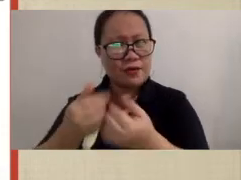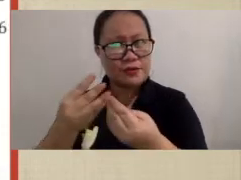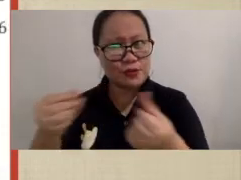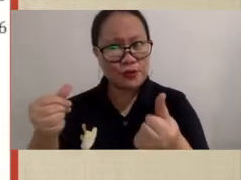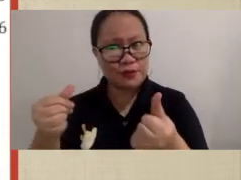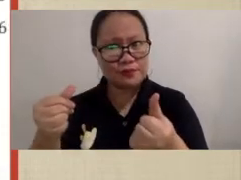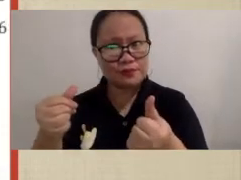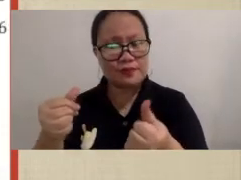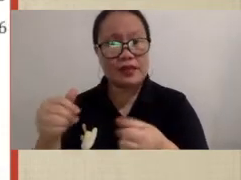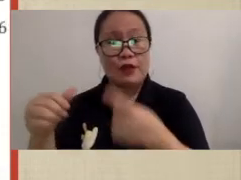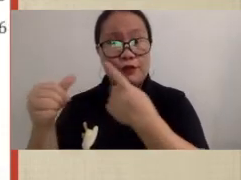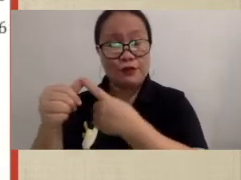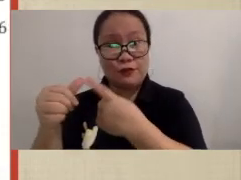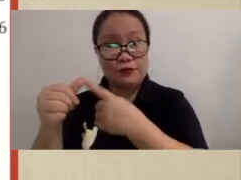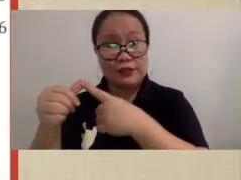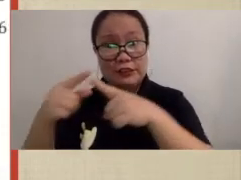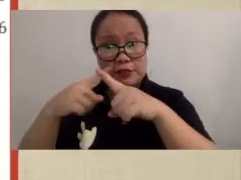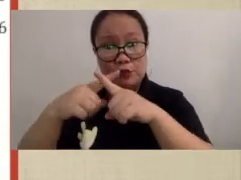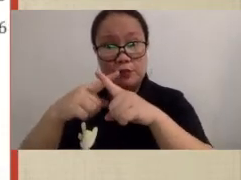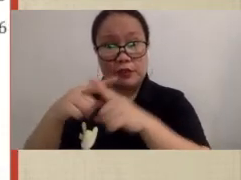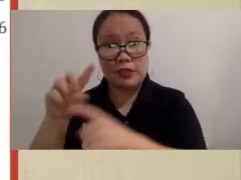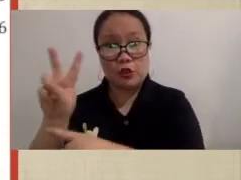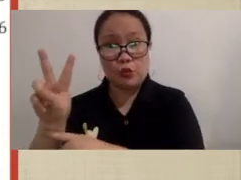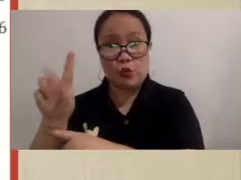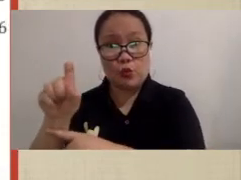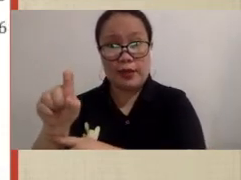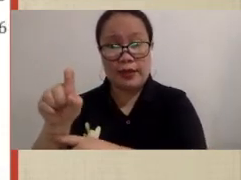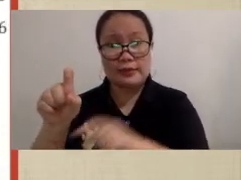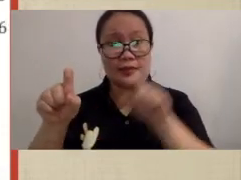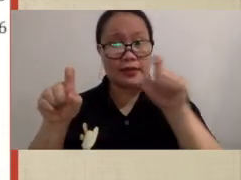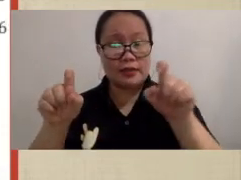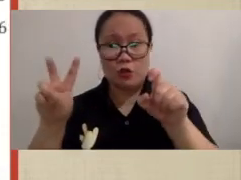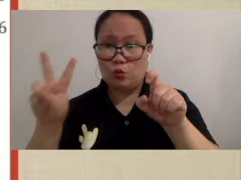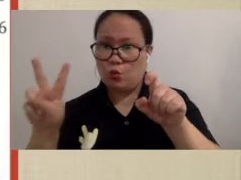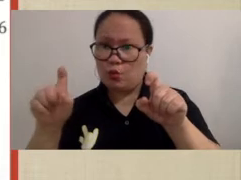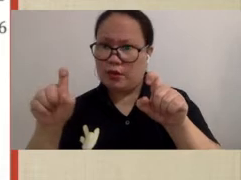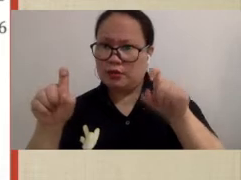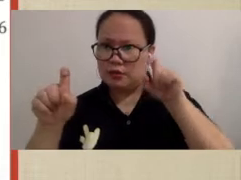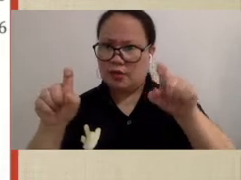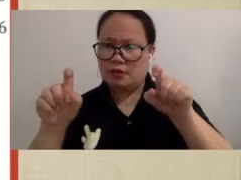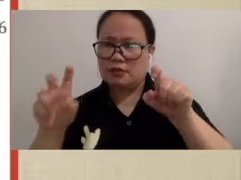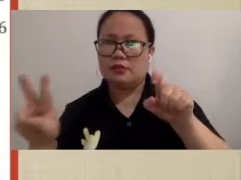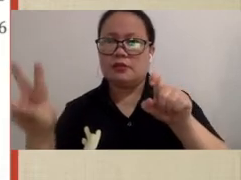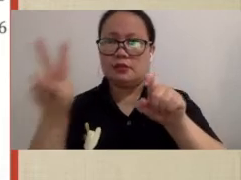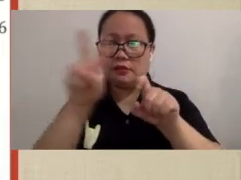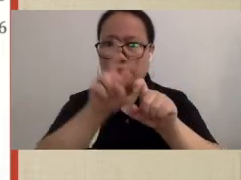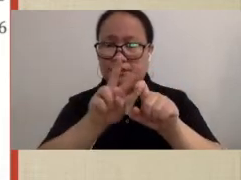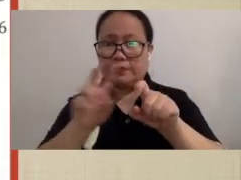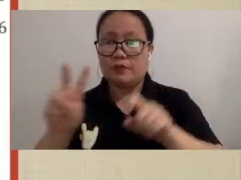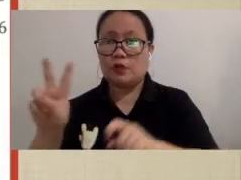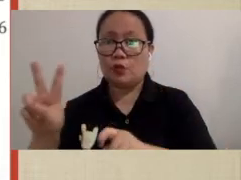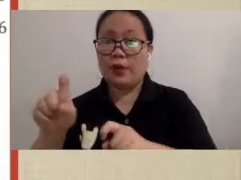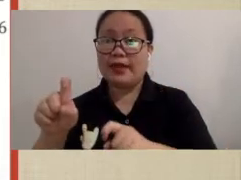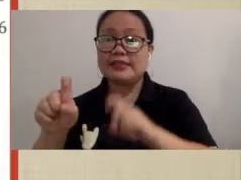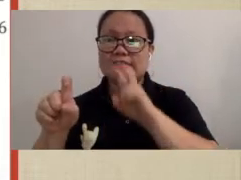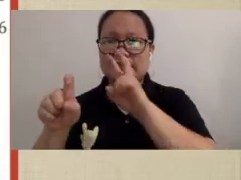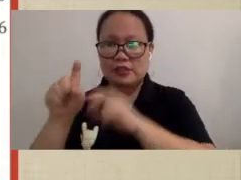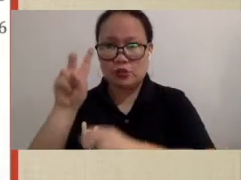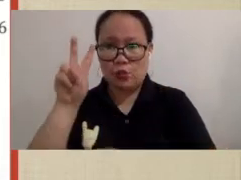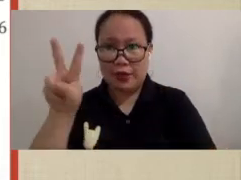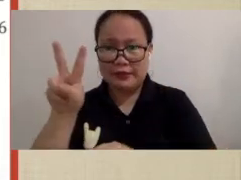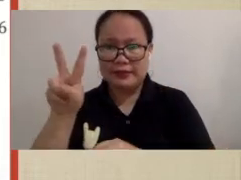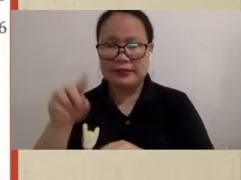first, multiply 2x and x. So, that will become 2x squared.